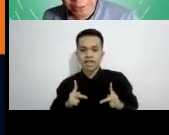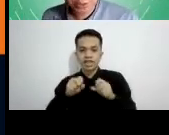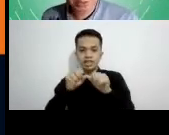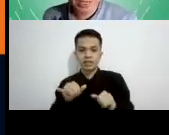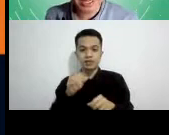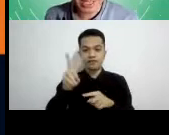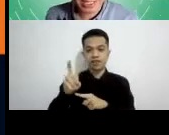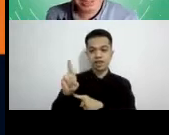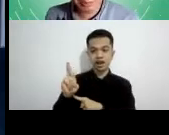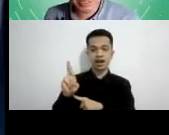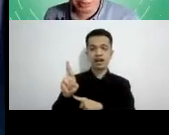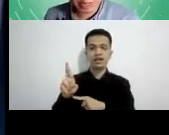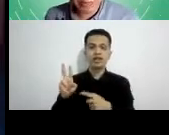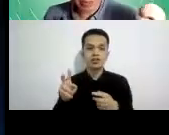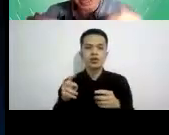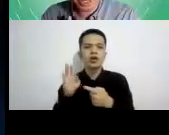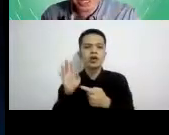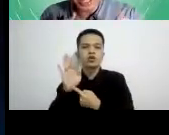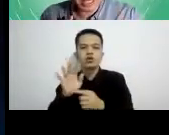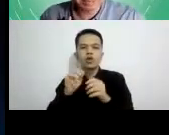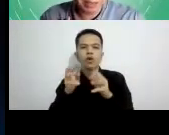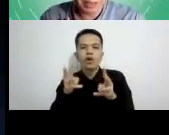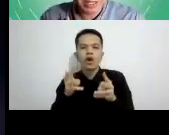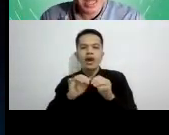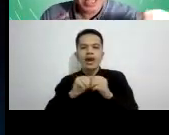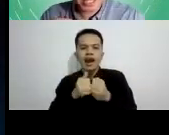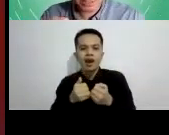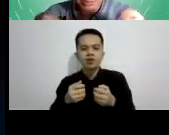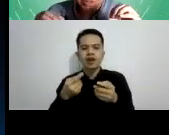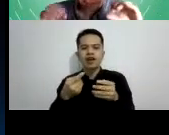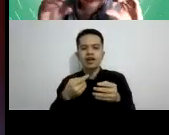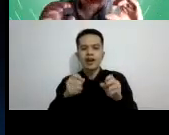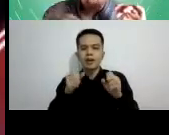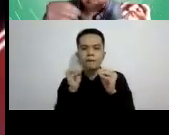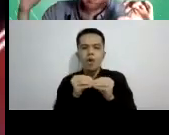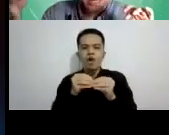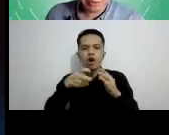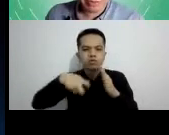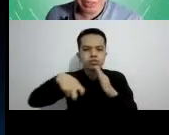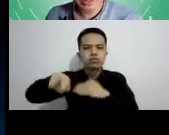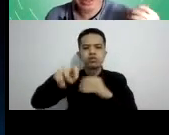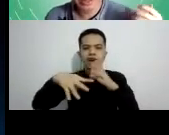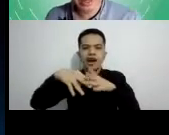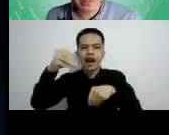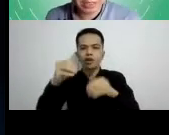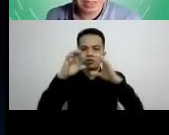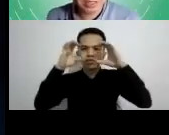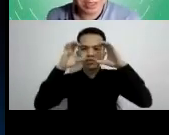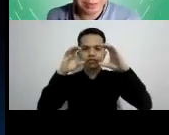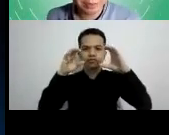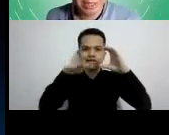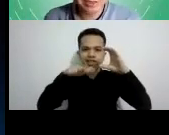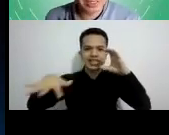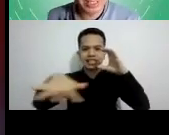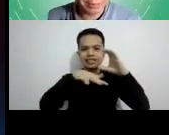VR, or virtual reality, actually represents a way for us to transcend that boundary and explore that cyber physical space and